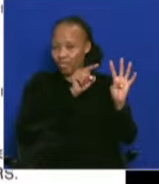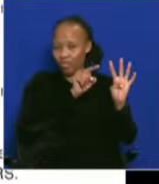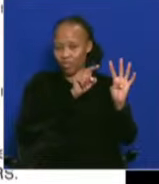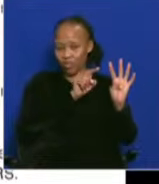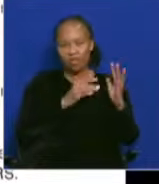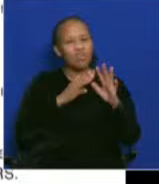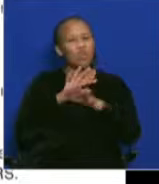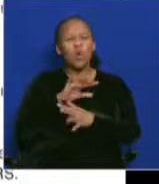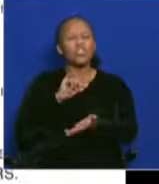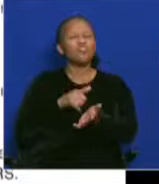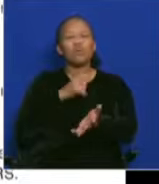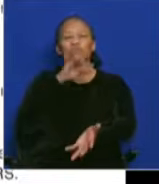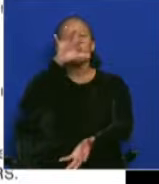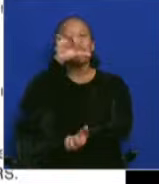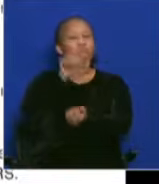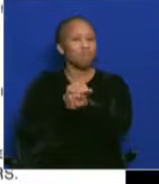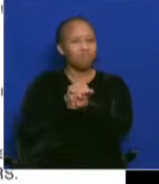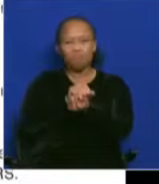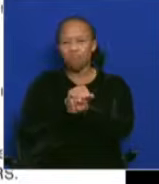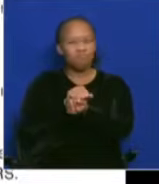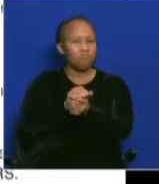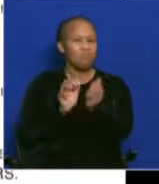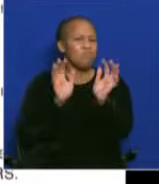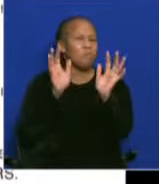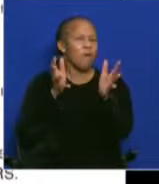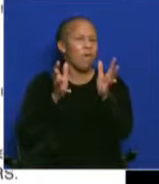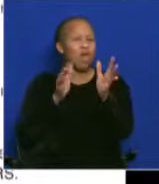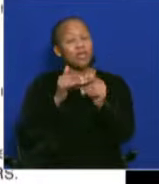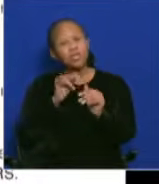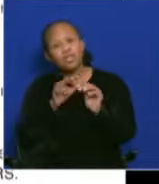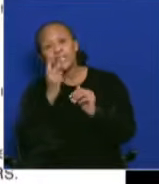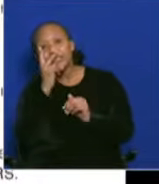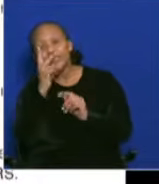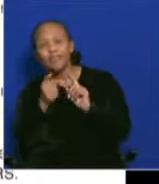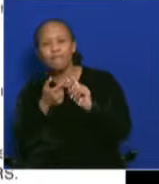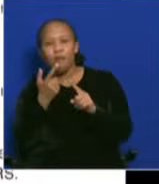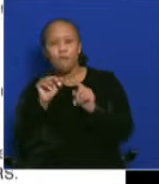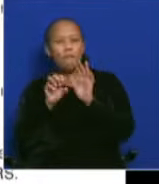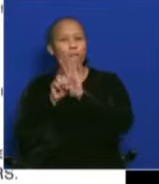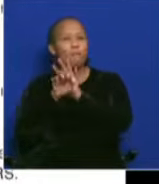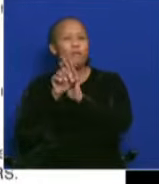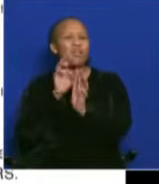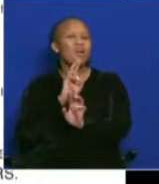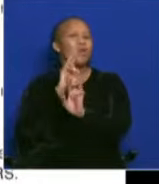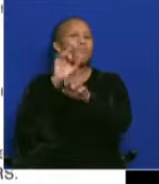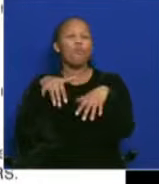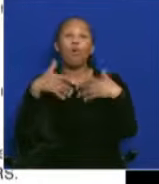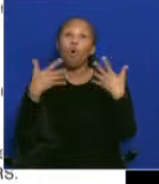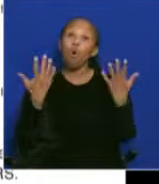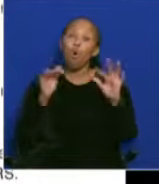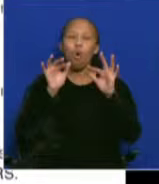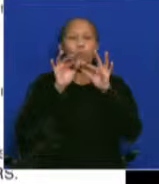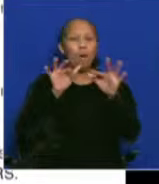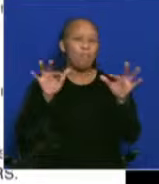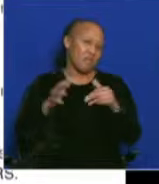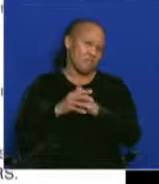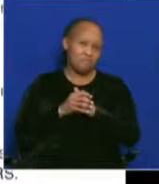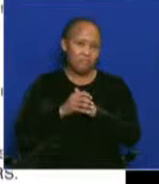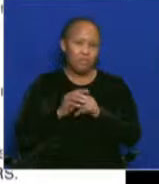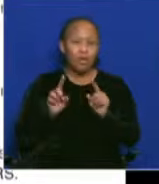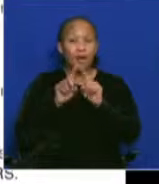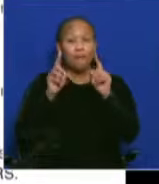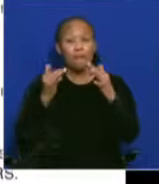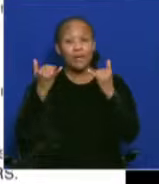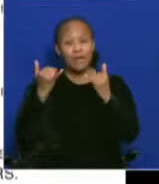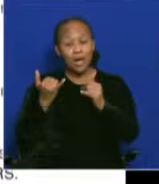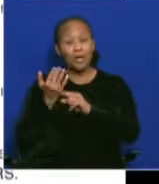characterizations appearing in media reports or public commentary. The affidavit demonstrates that Carney Links engaged